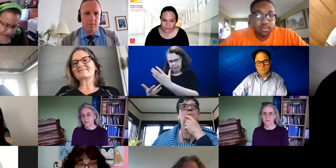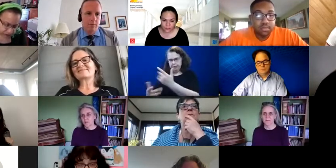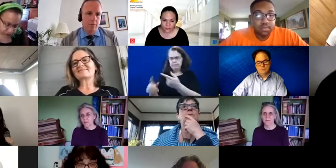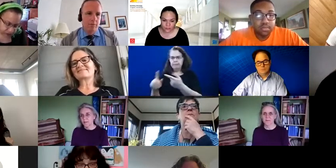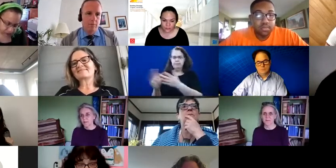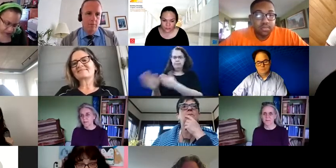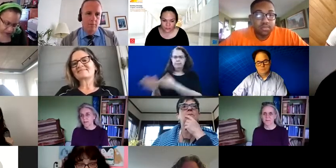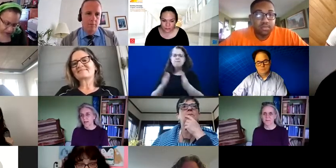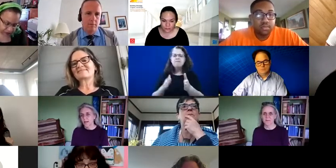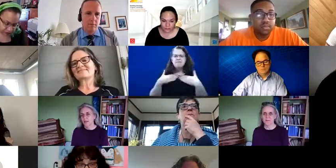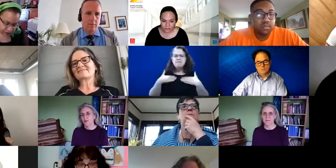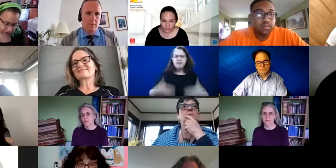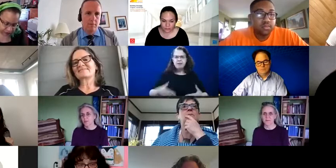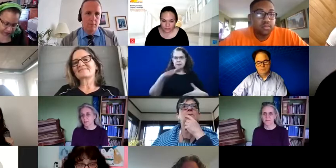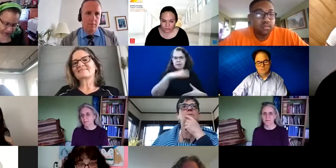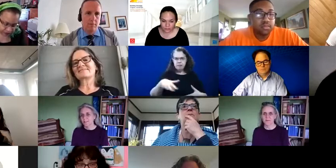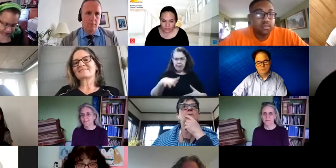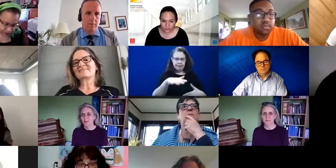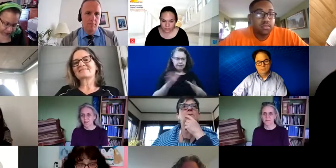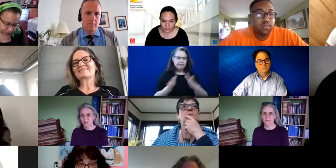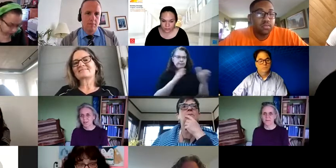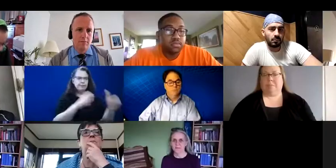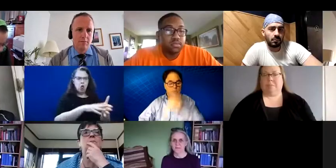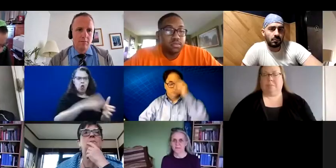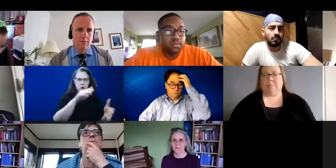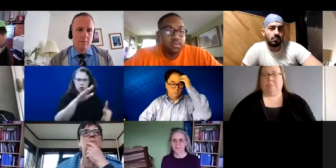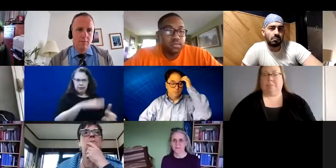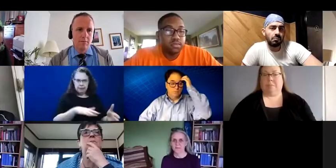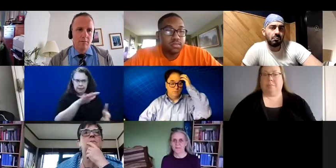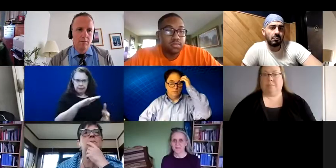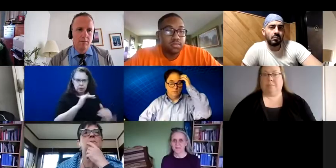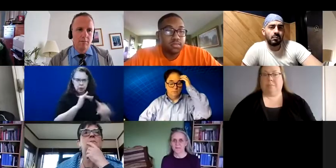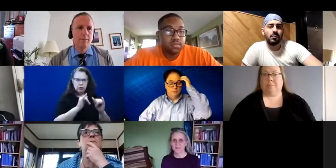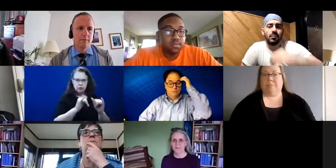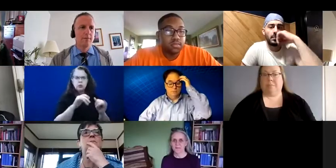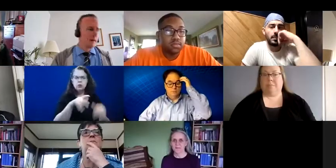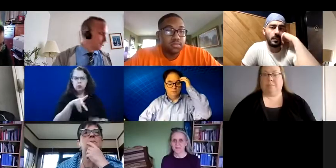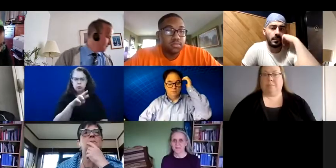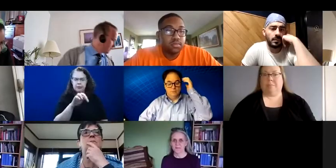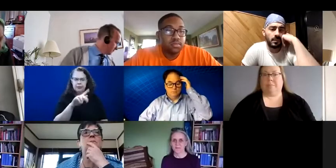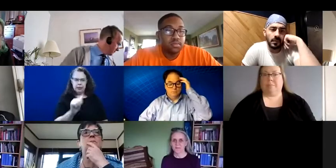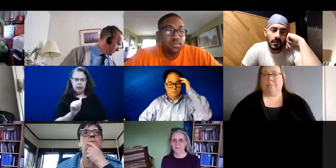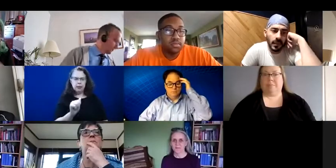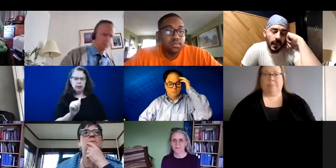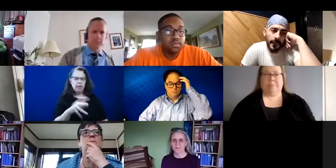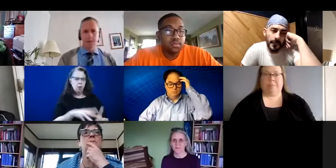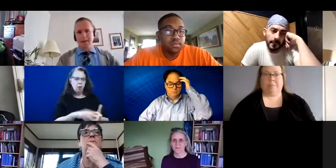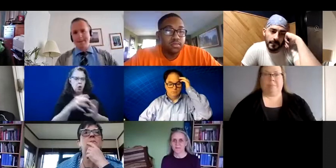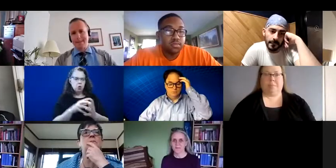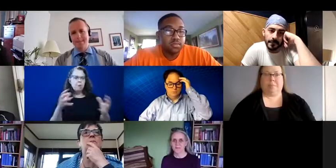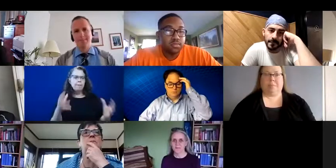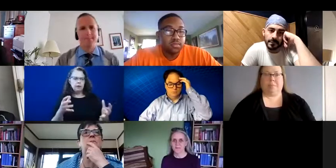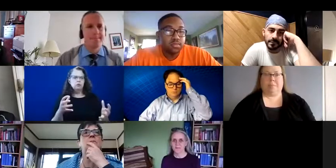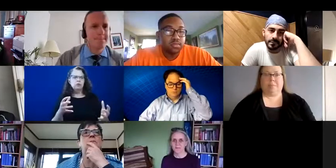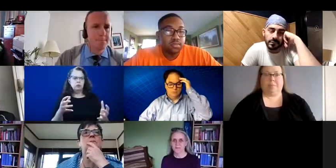physical space, and then learning spaces. So we interviewed Priscilla, and we learned so much. And